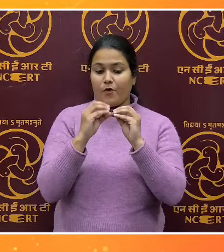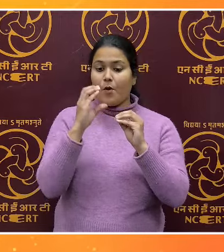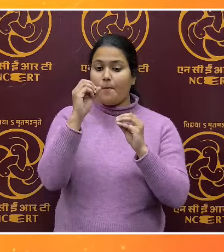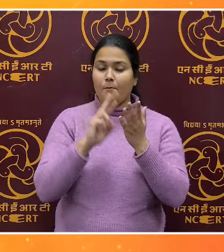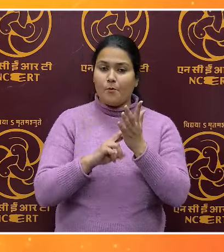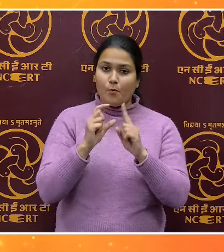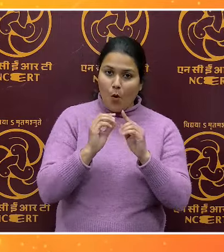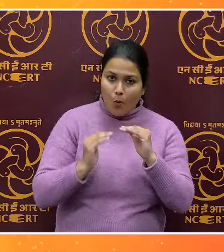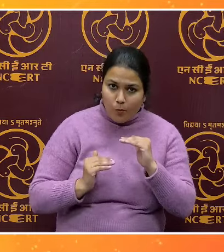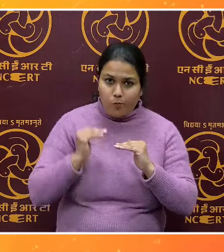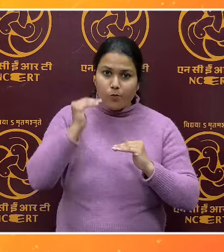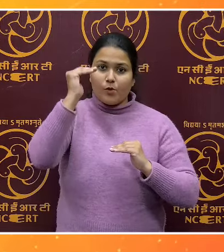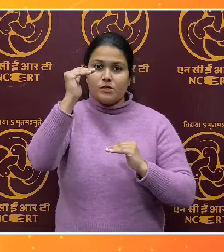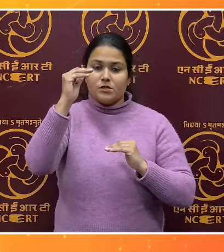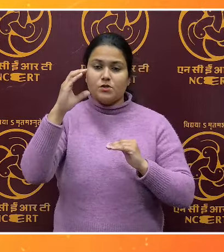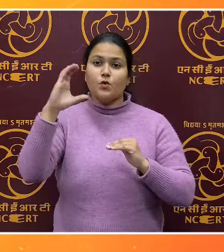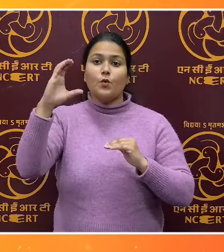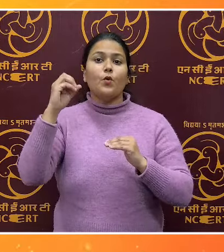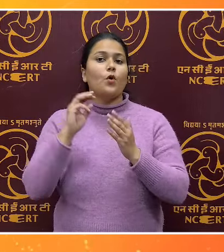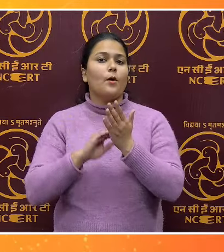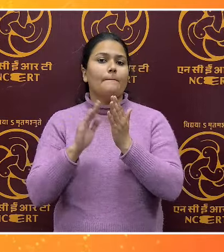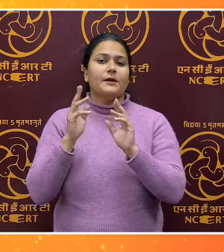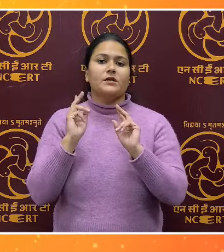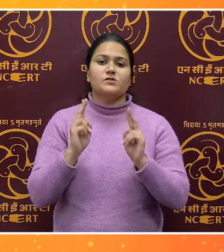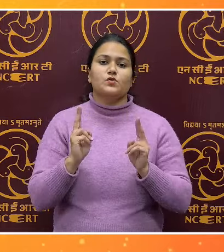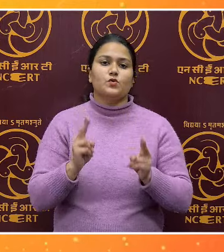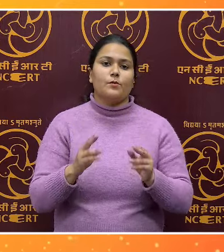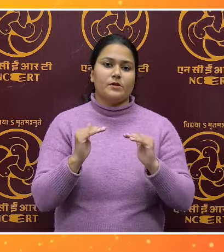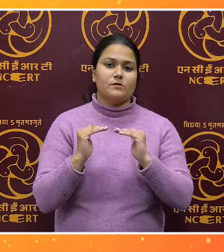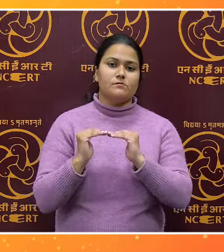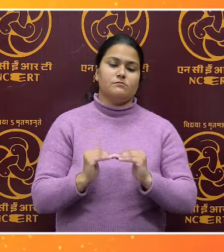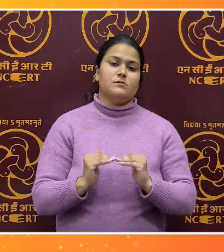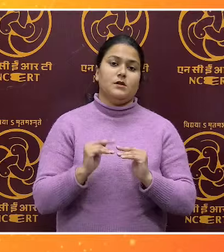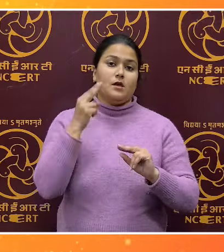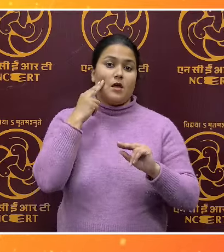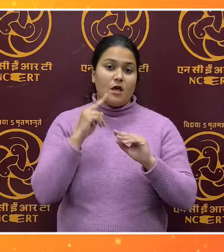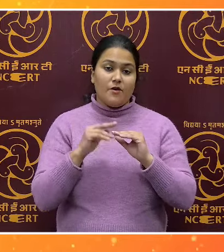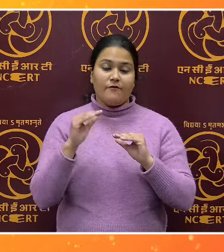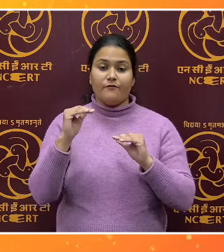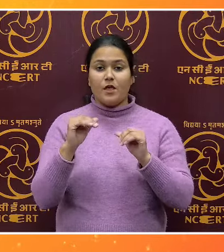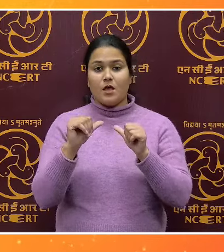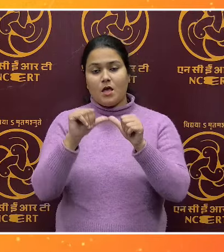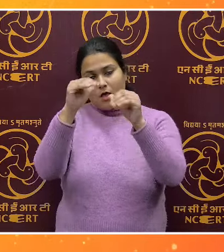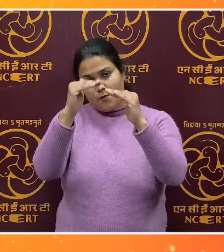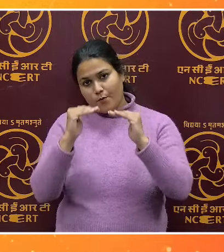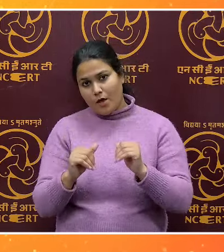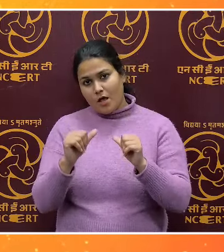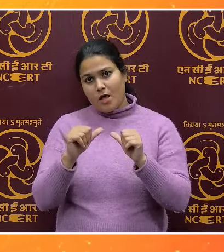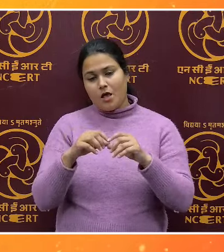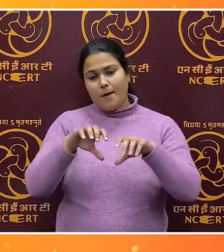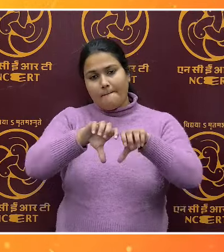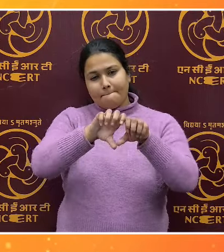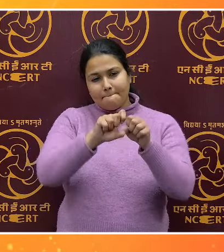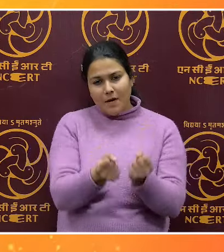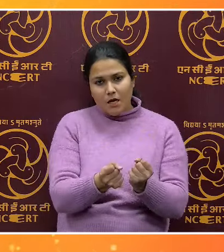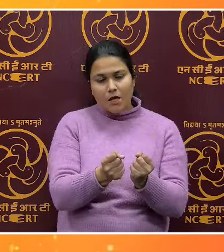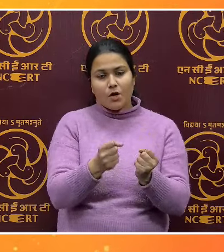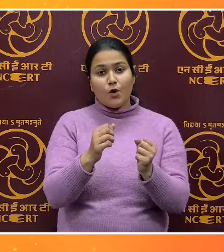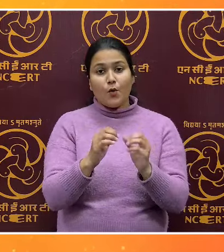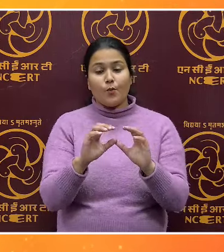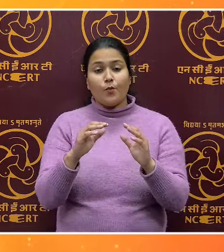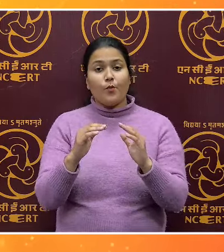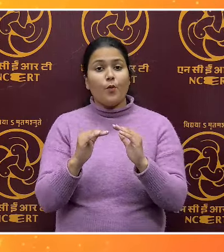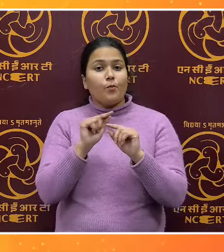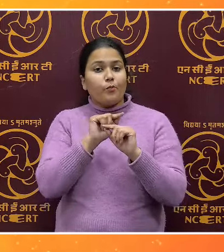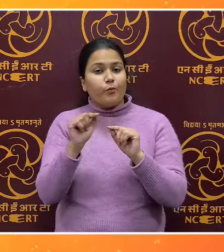the complex becomes stable and its enthalpy of breaking of its bond will be increased.